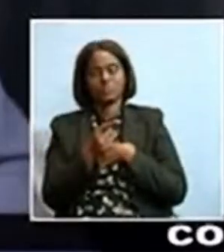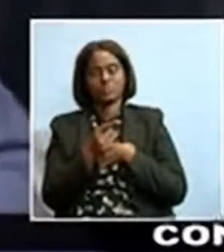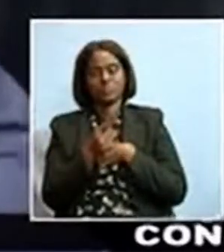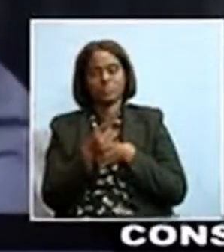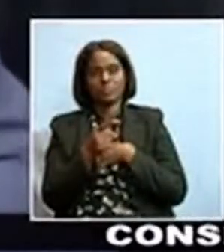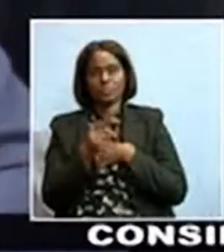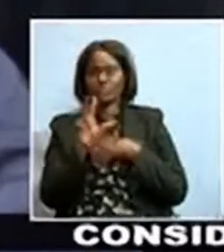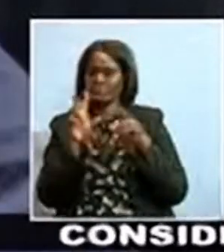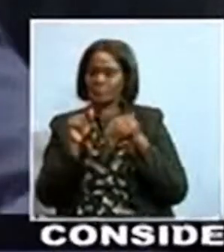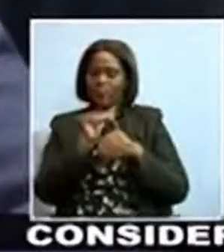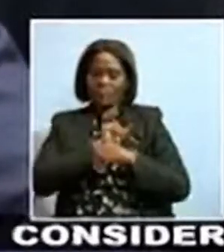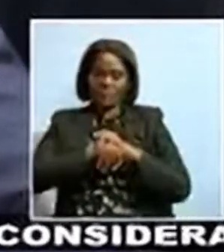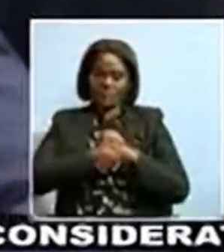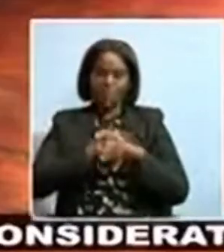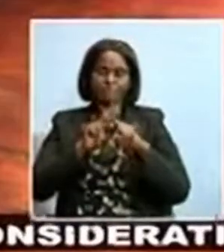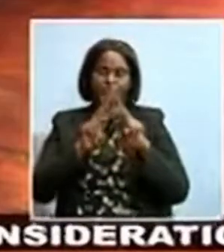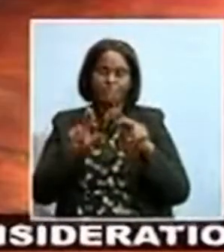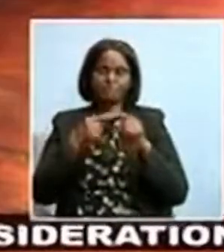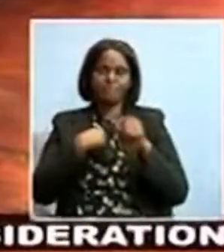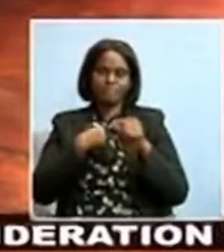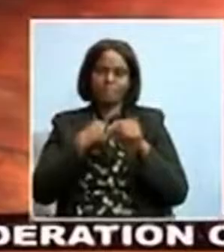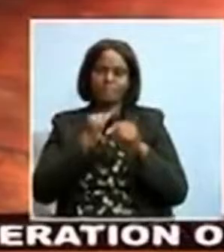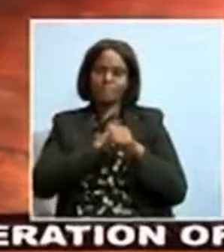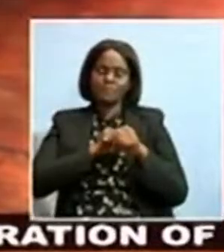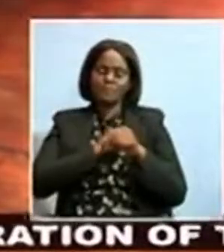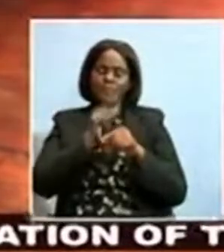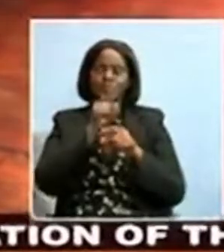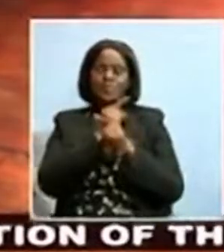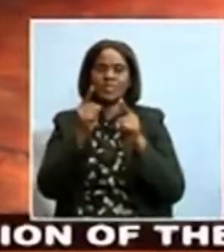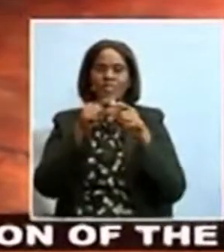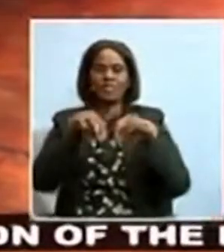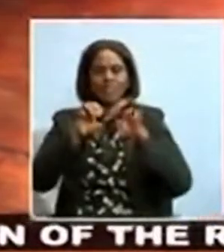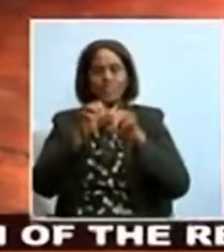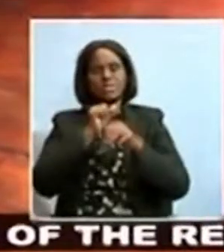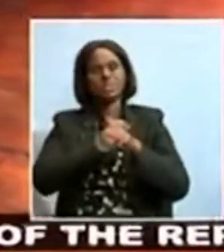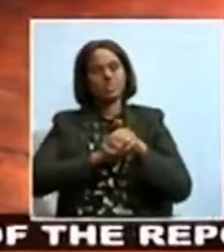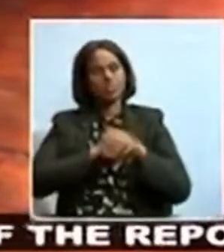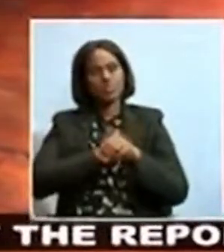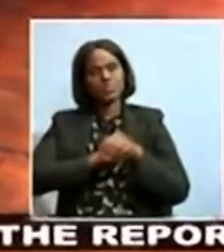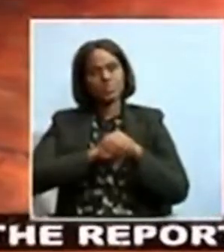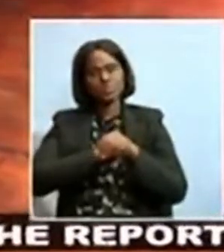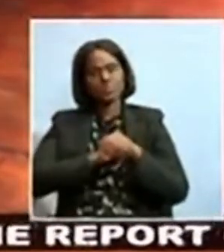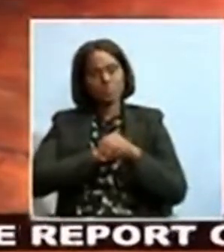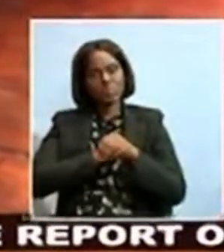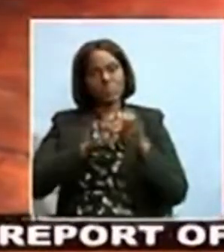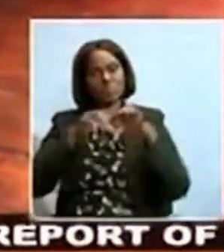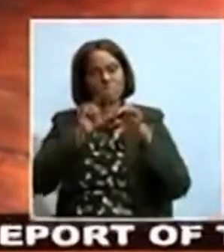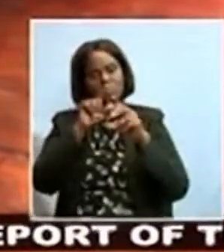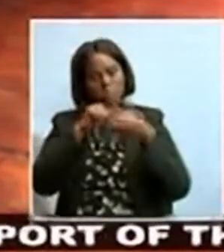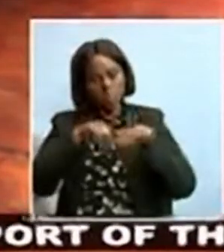Oh, we are sorry, Chair. I'm sorry about that. You will just be sorry continuously.